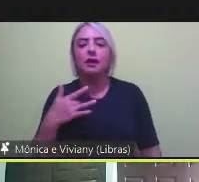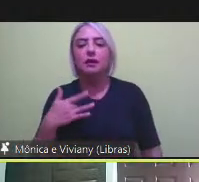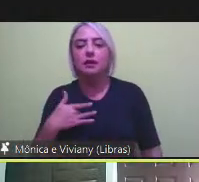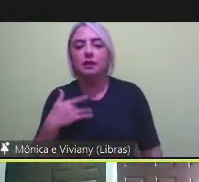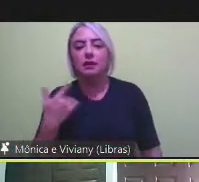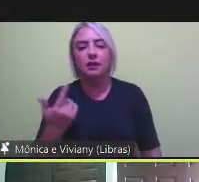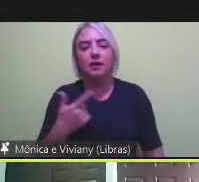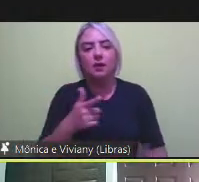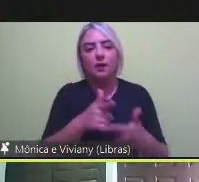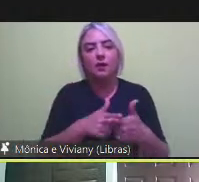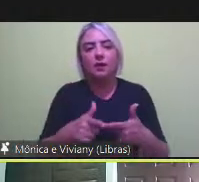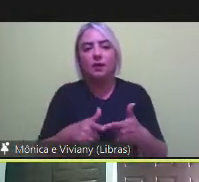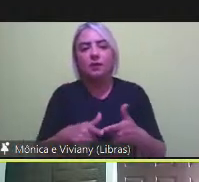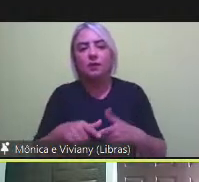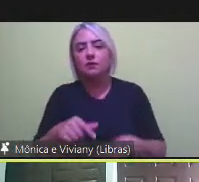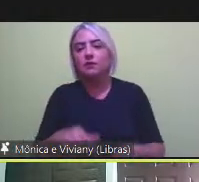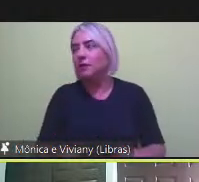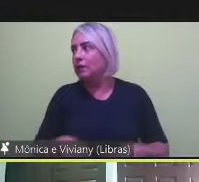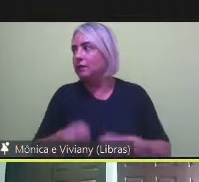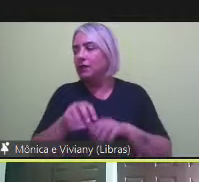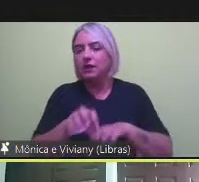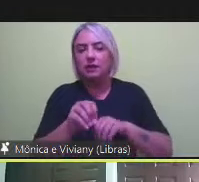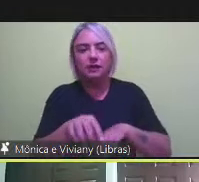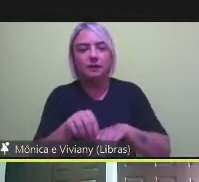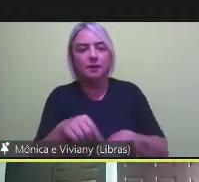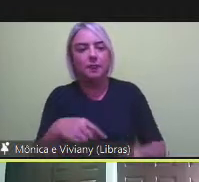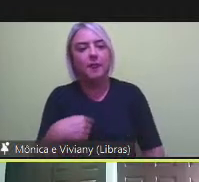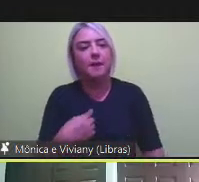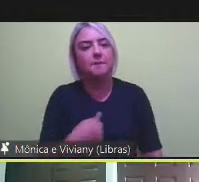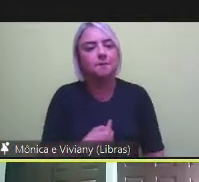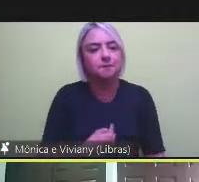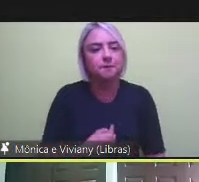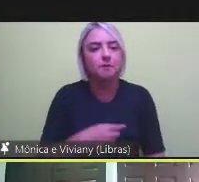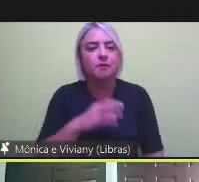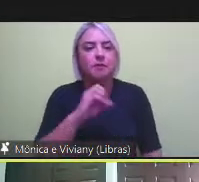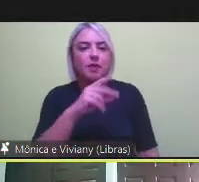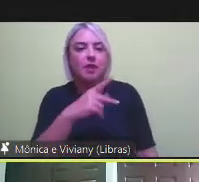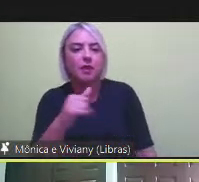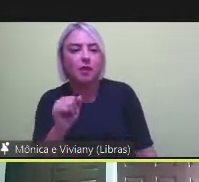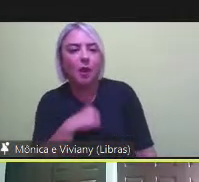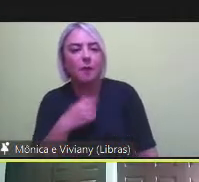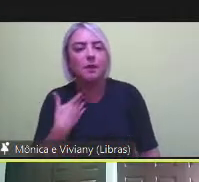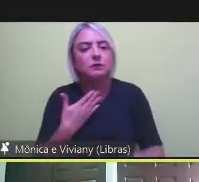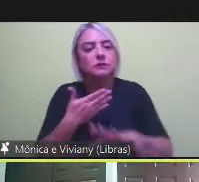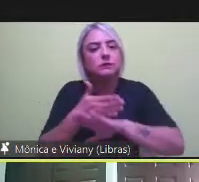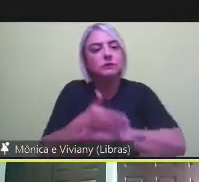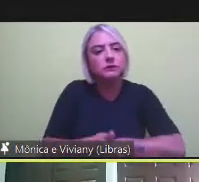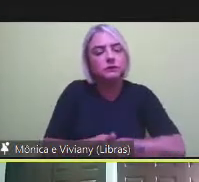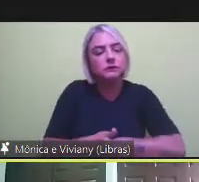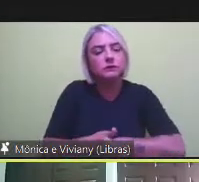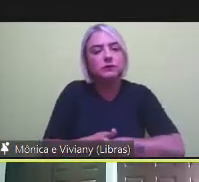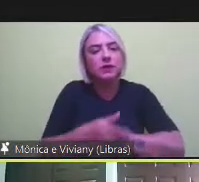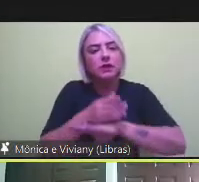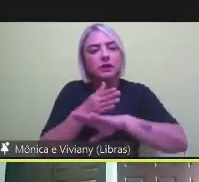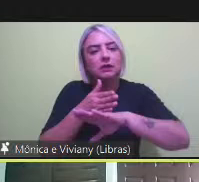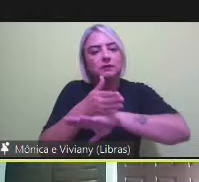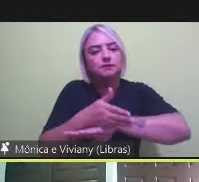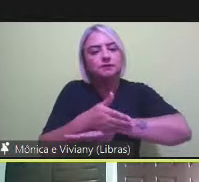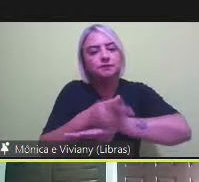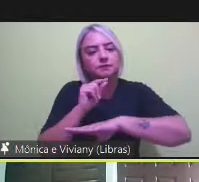American Health Organization, introduced virtually because of COVID-19, the chronic